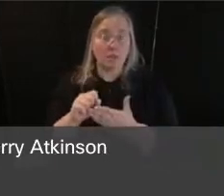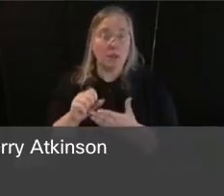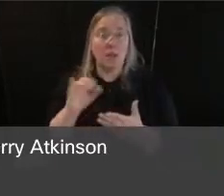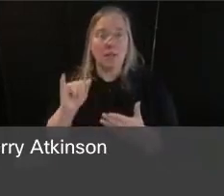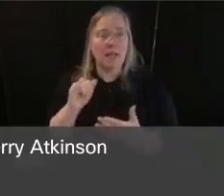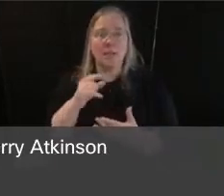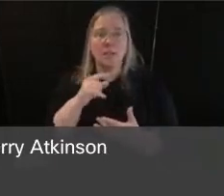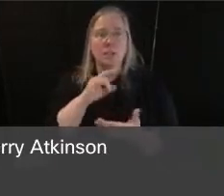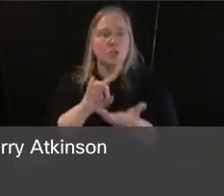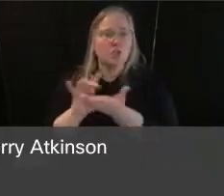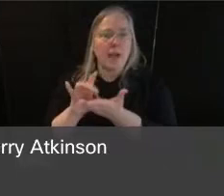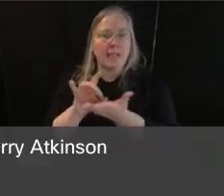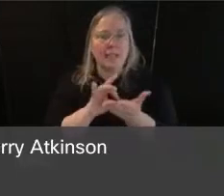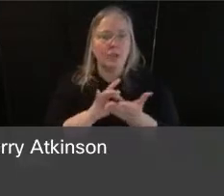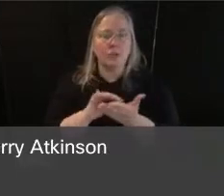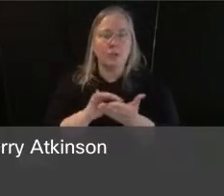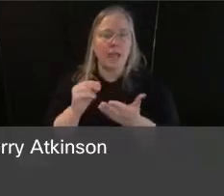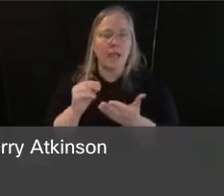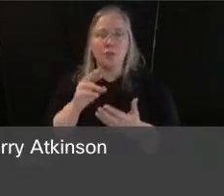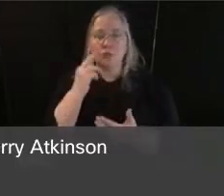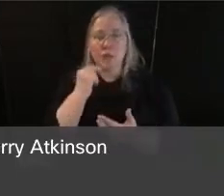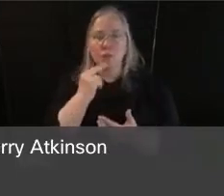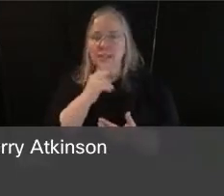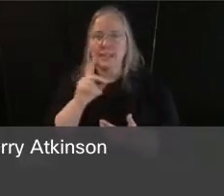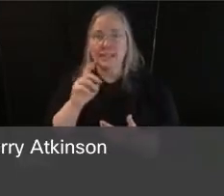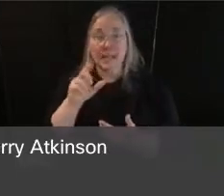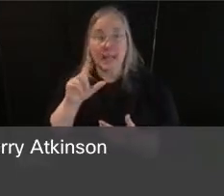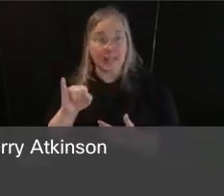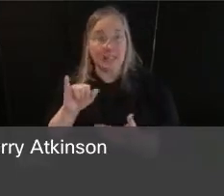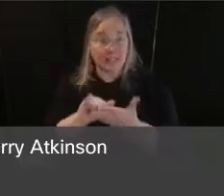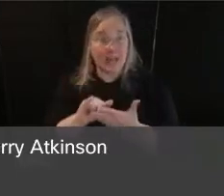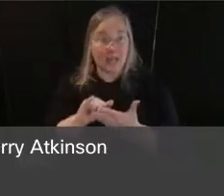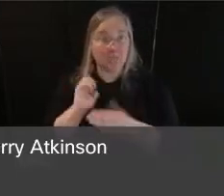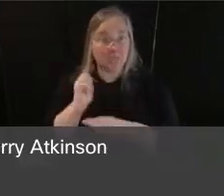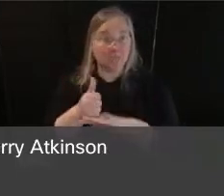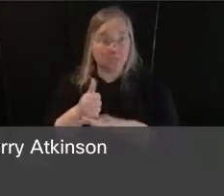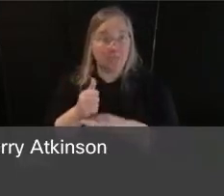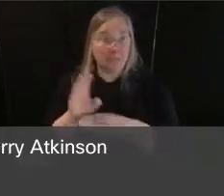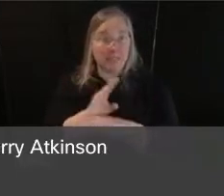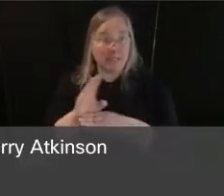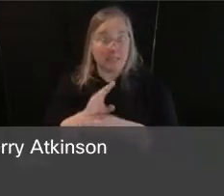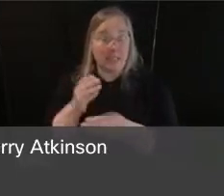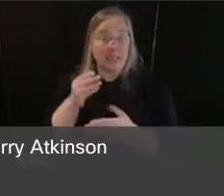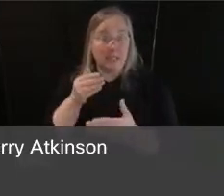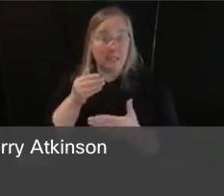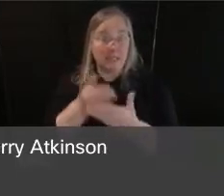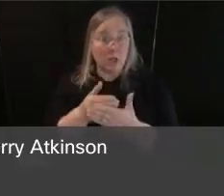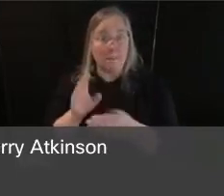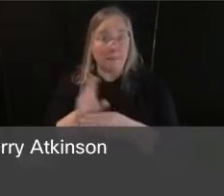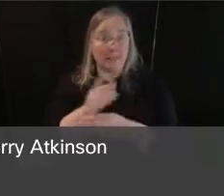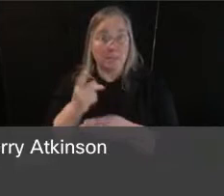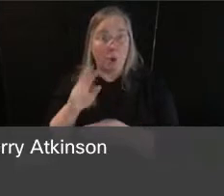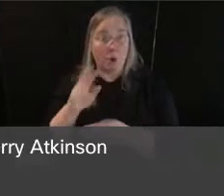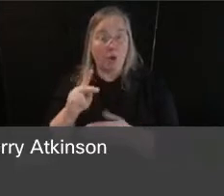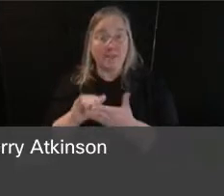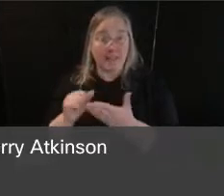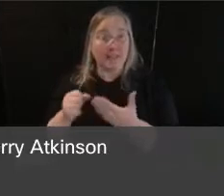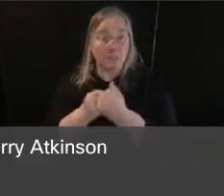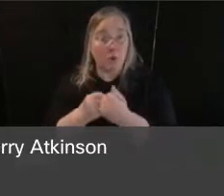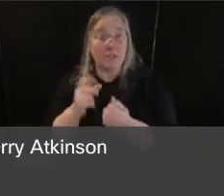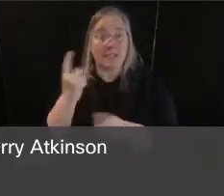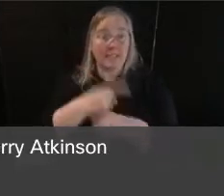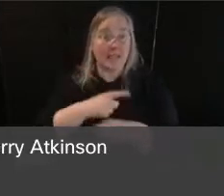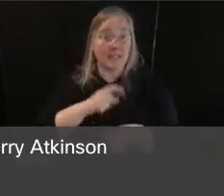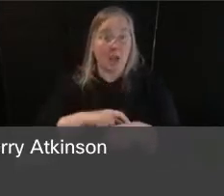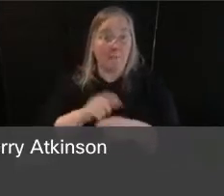delis around business parks that are basically there to support that daytime population. That daytime population may, in some part, shift